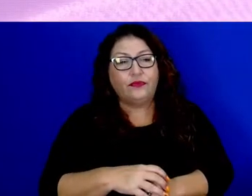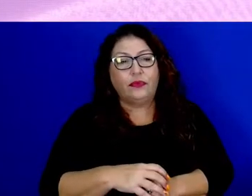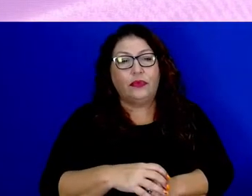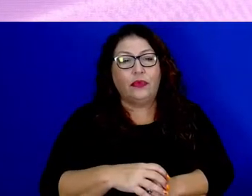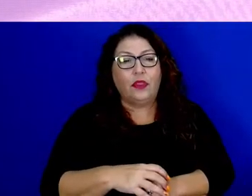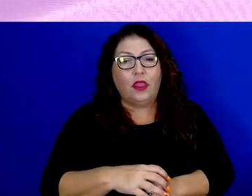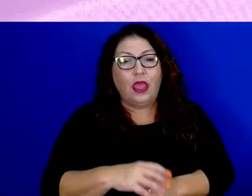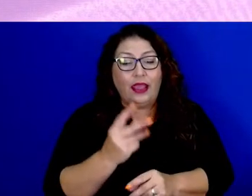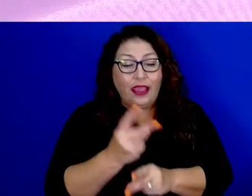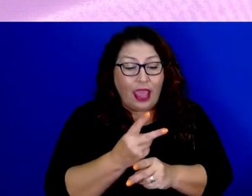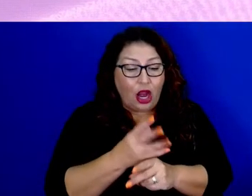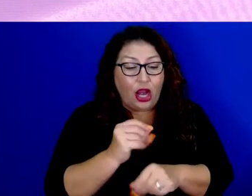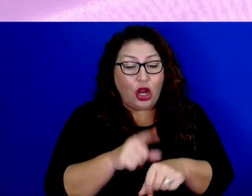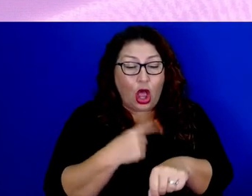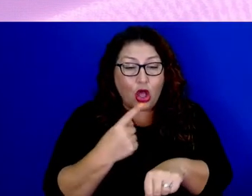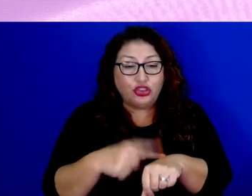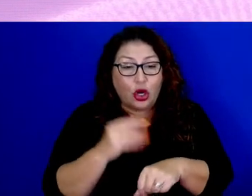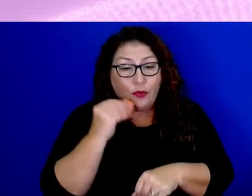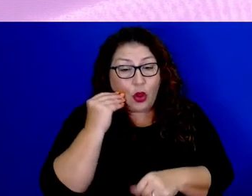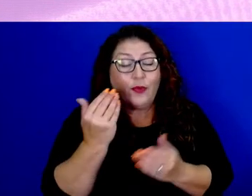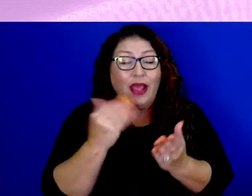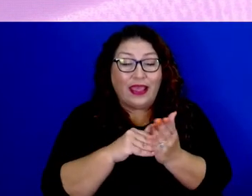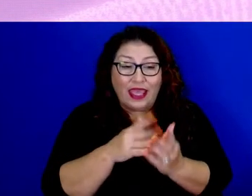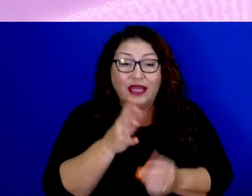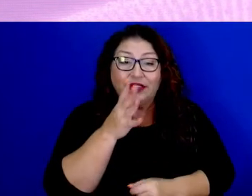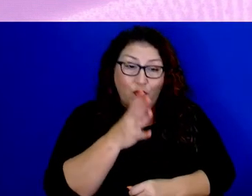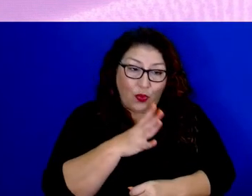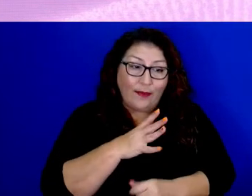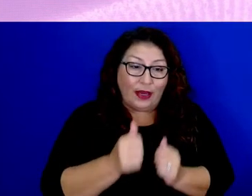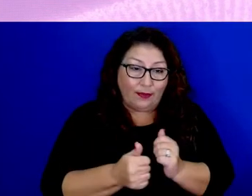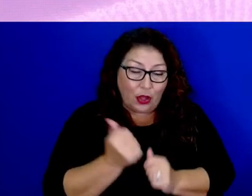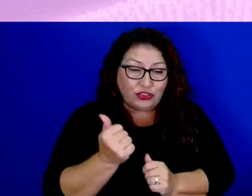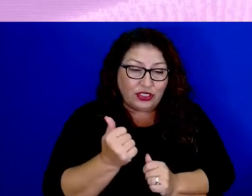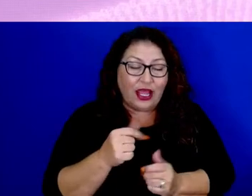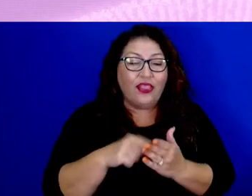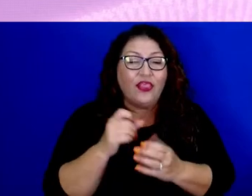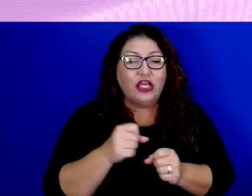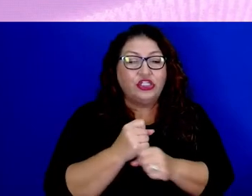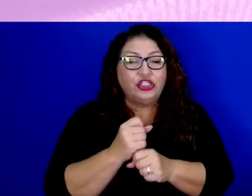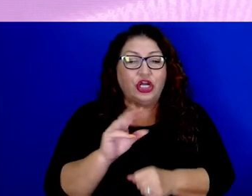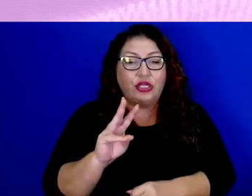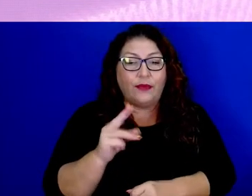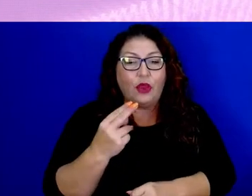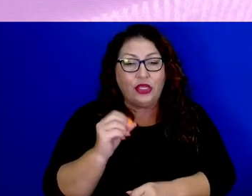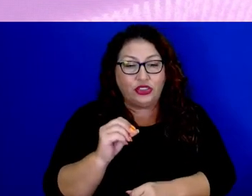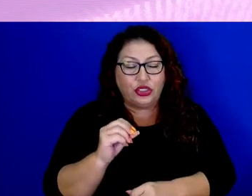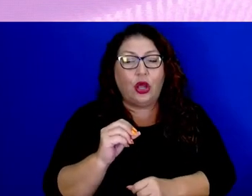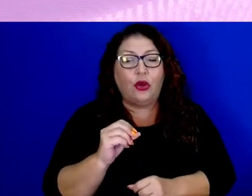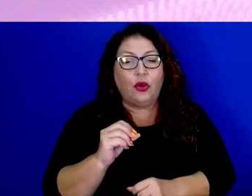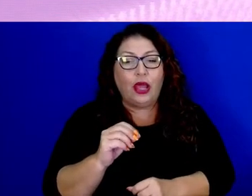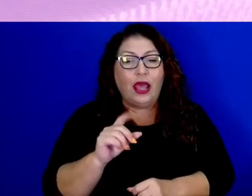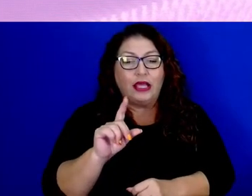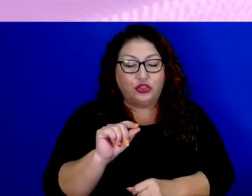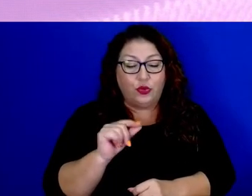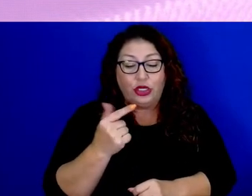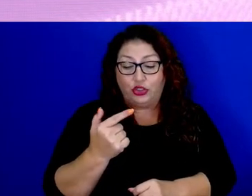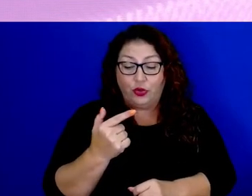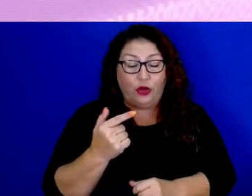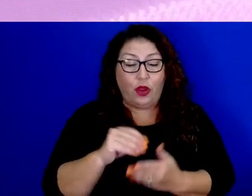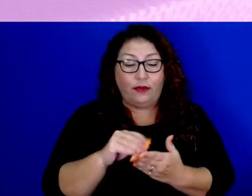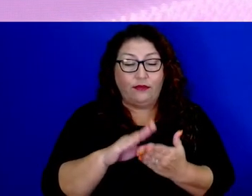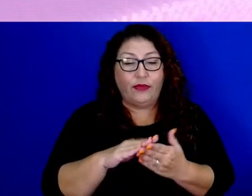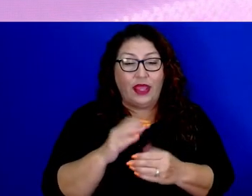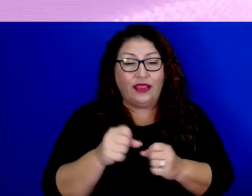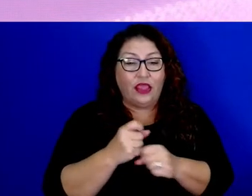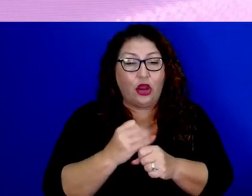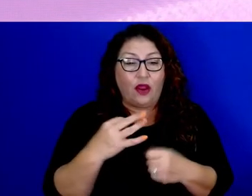are mostly women. And this year, WHO has marked 2021 as the year of the health and care